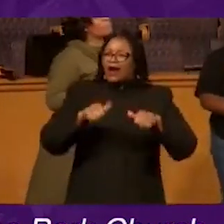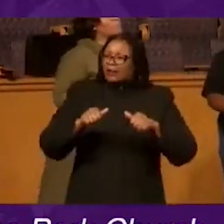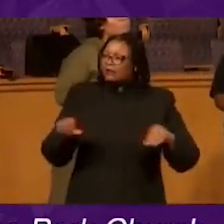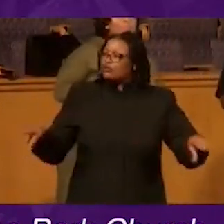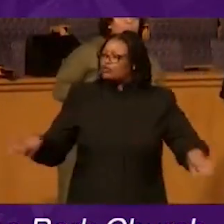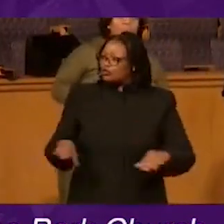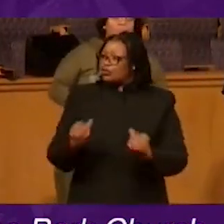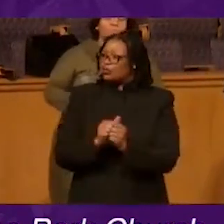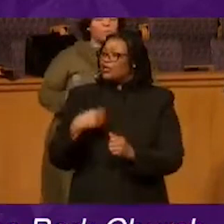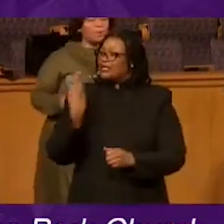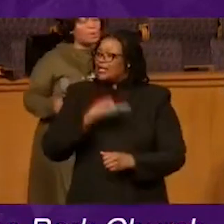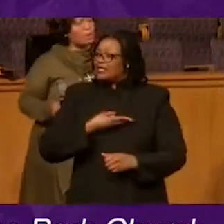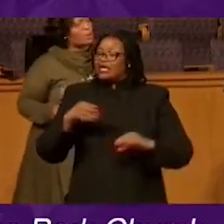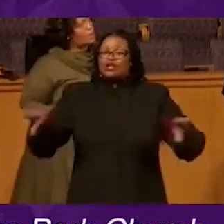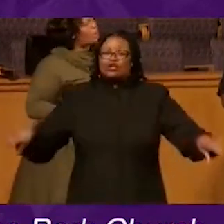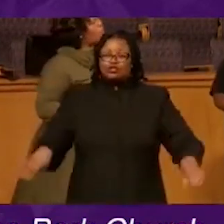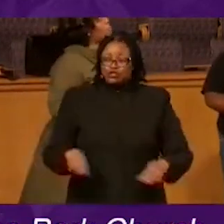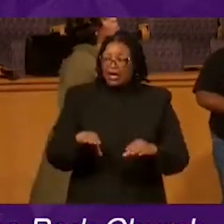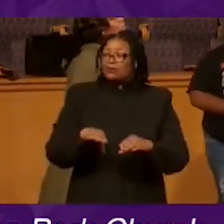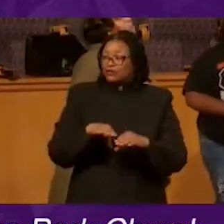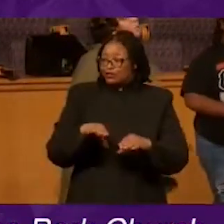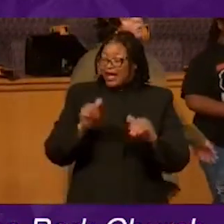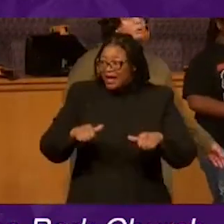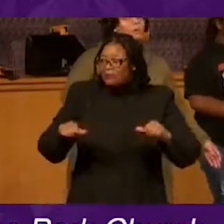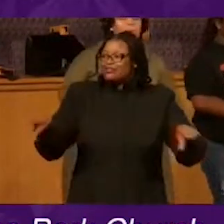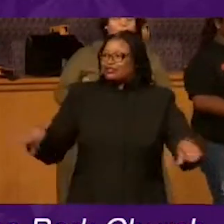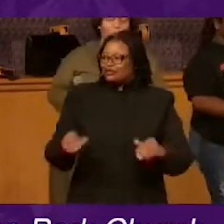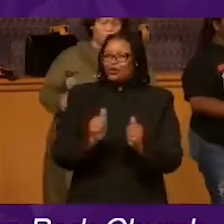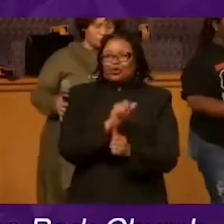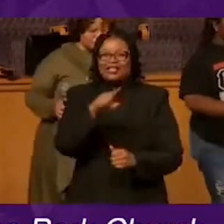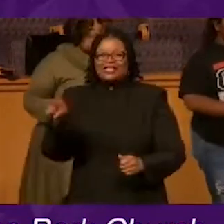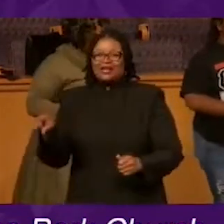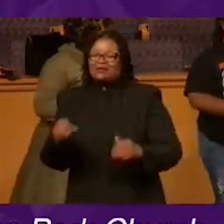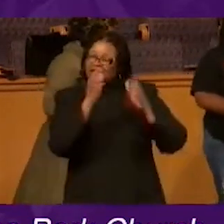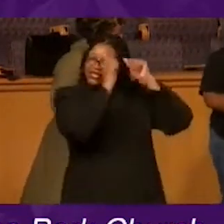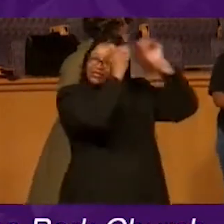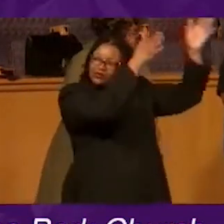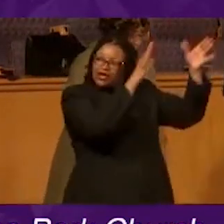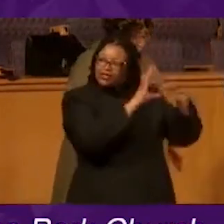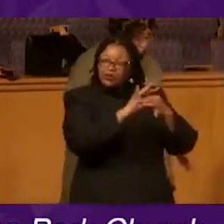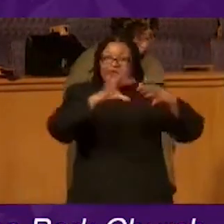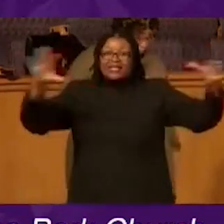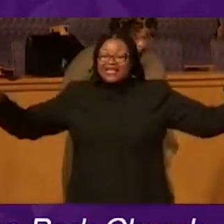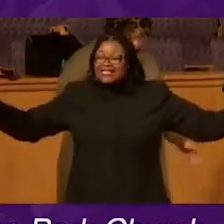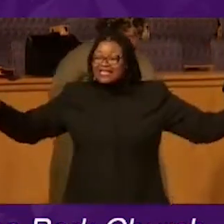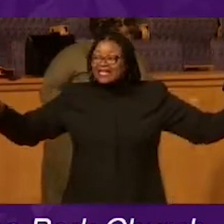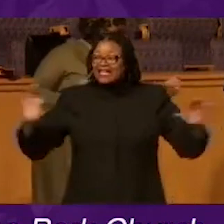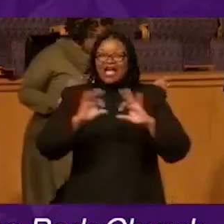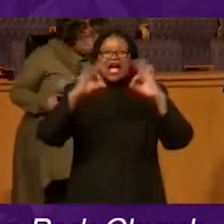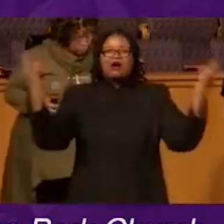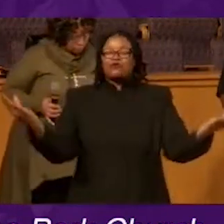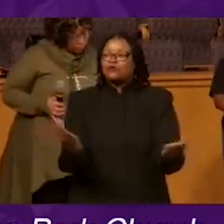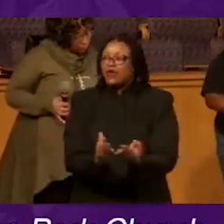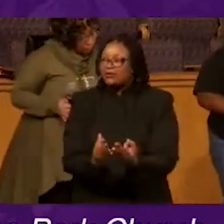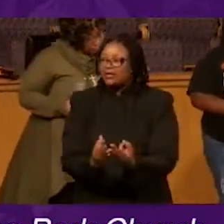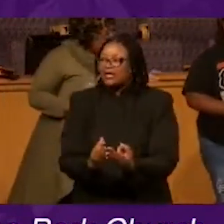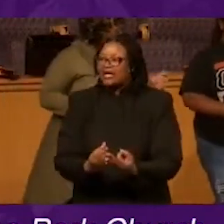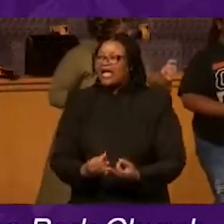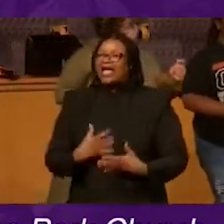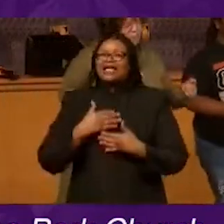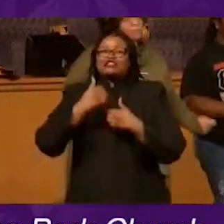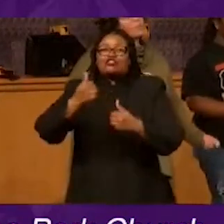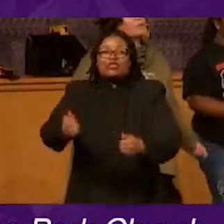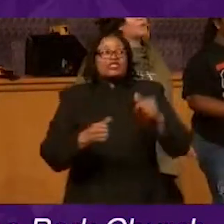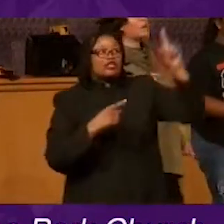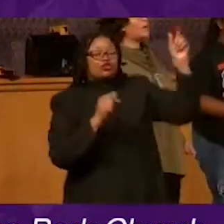us, you're able to do it for them. And so, Father, we're releasing them and we're trusting you with